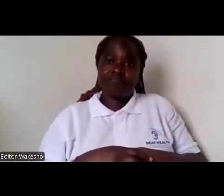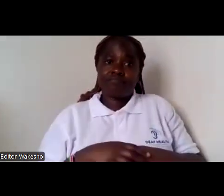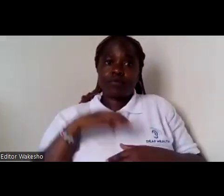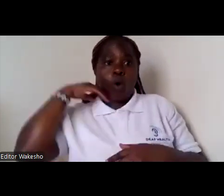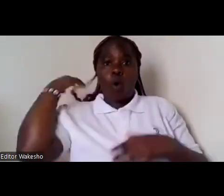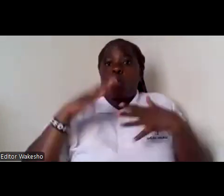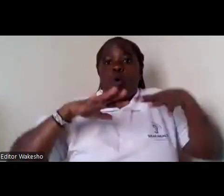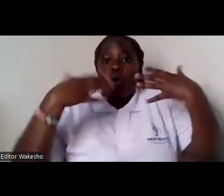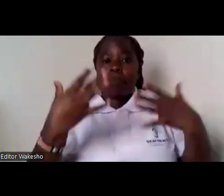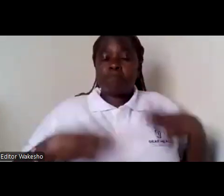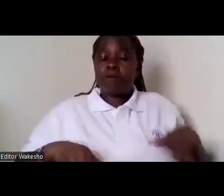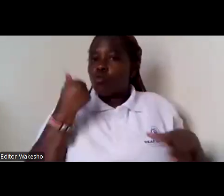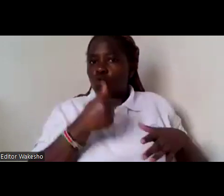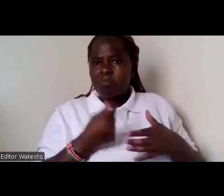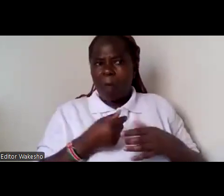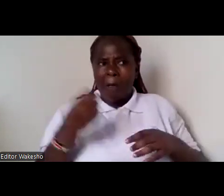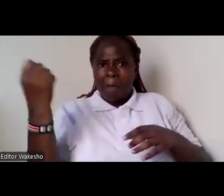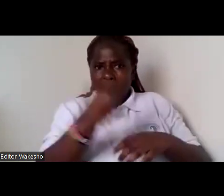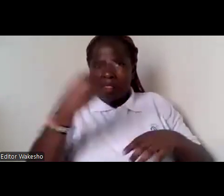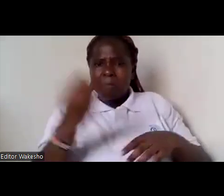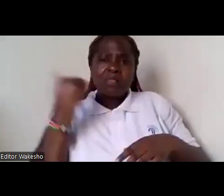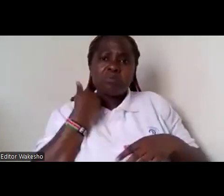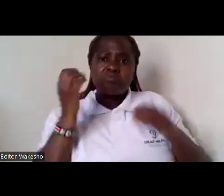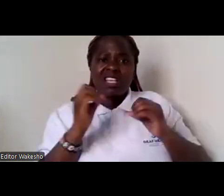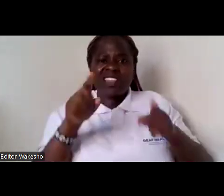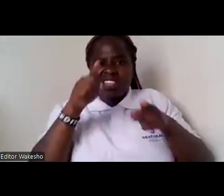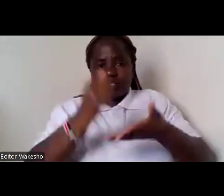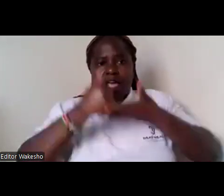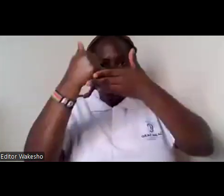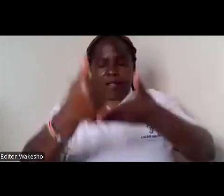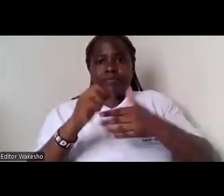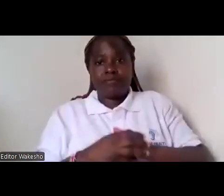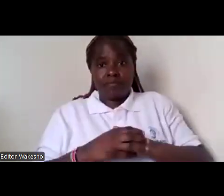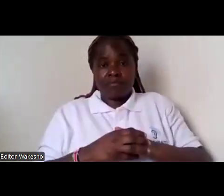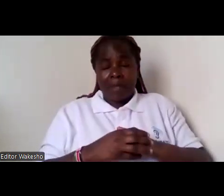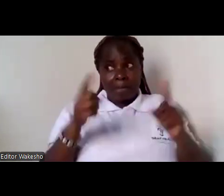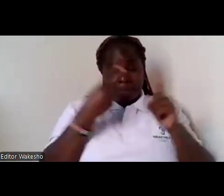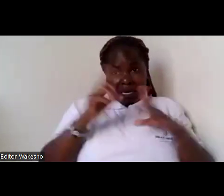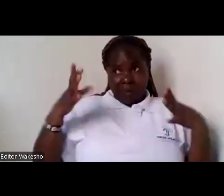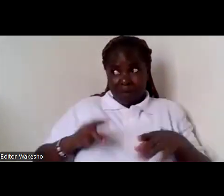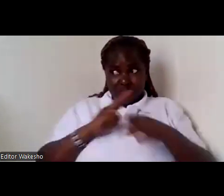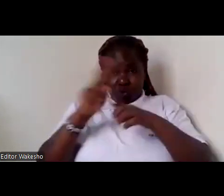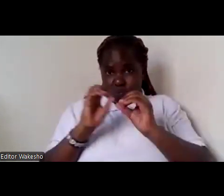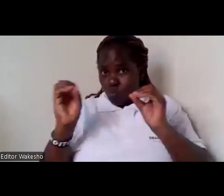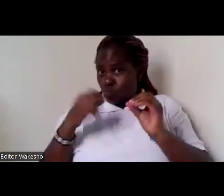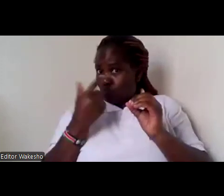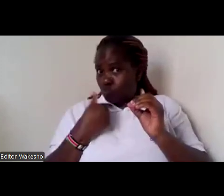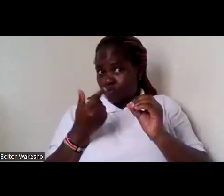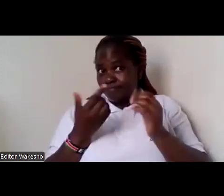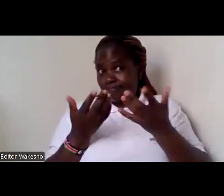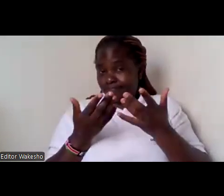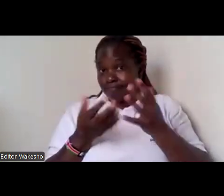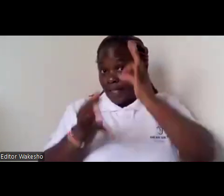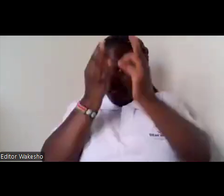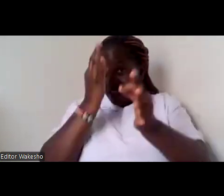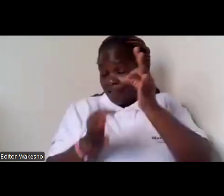have irregular periods. The main people who don't use it are, as we said, if you have any of